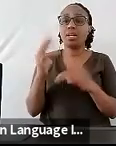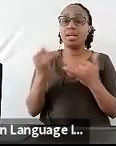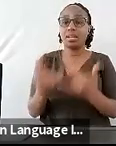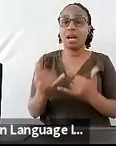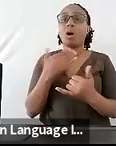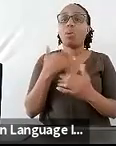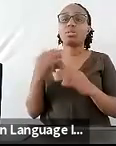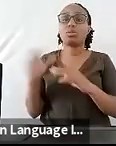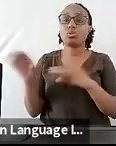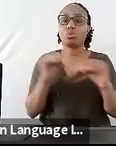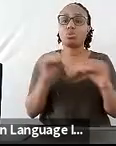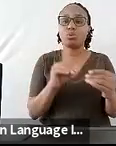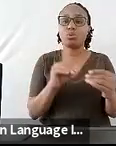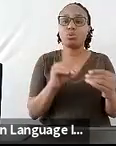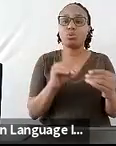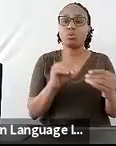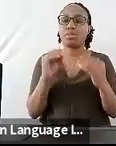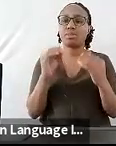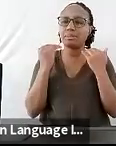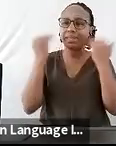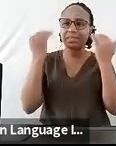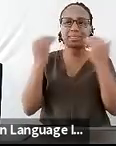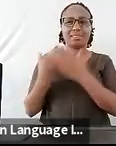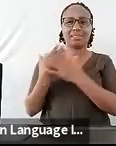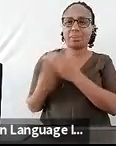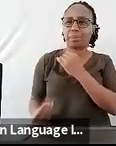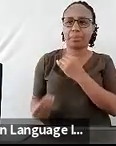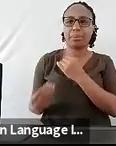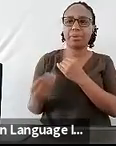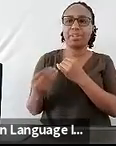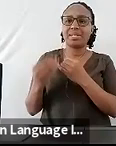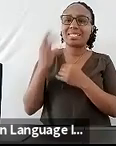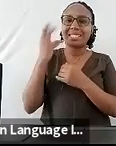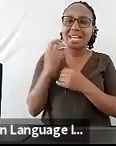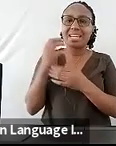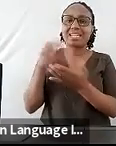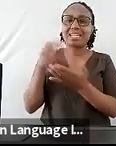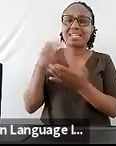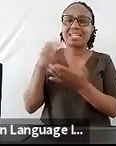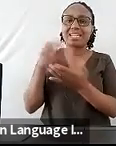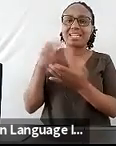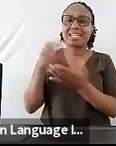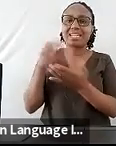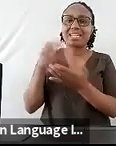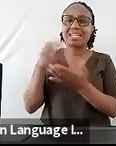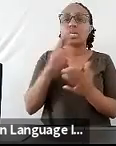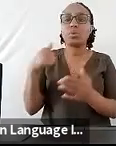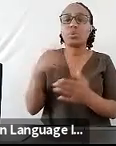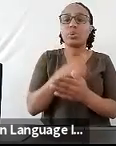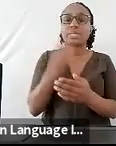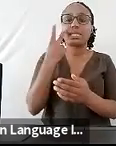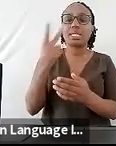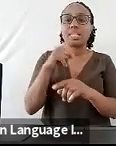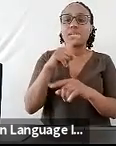even more kind of like saddening state, because what are we seeing when we come to inter-Africa travel,